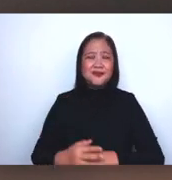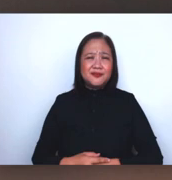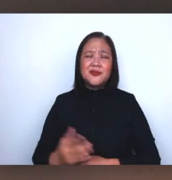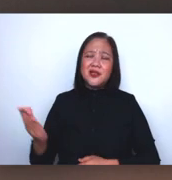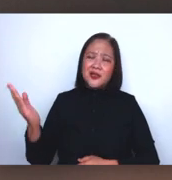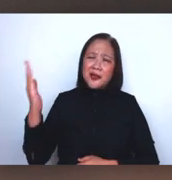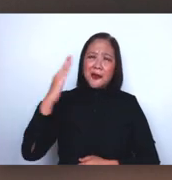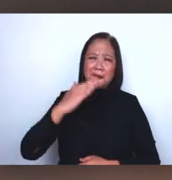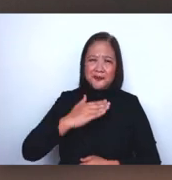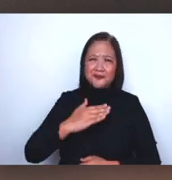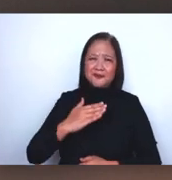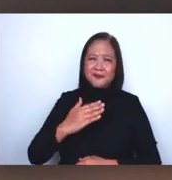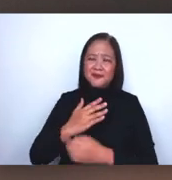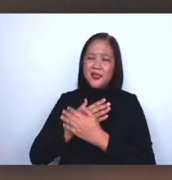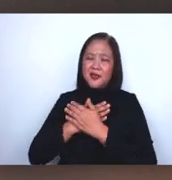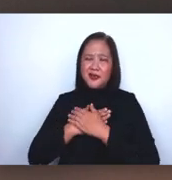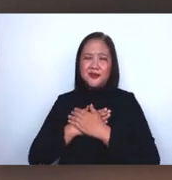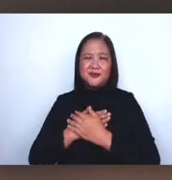Come away.